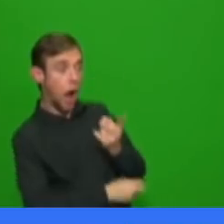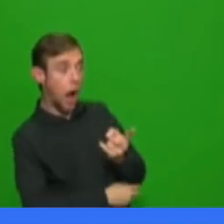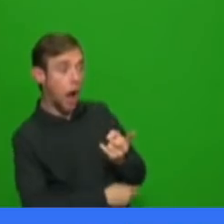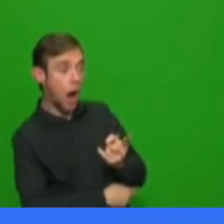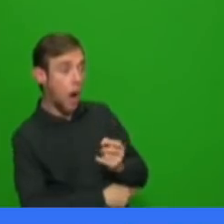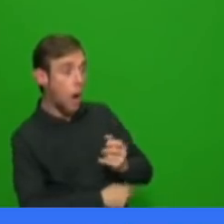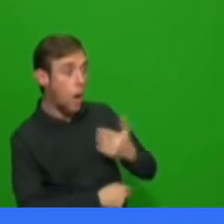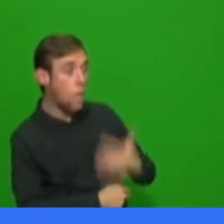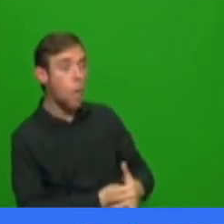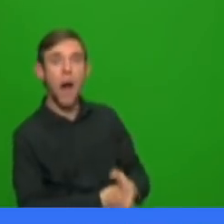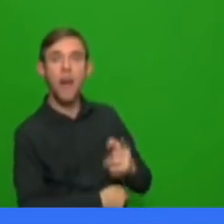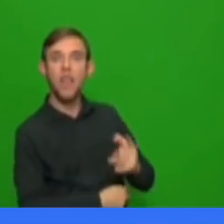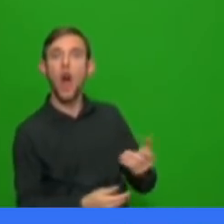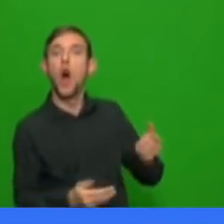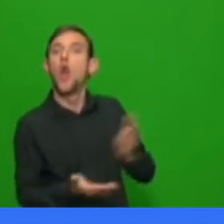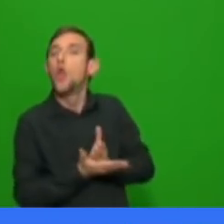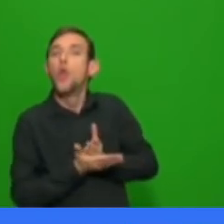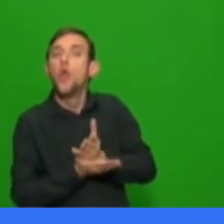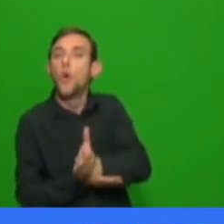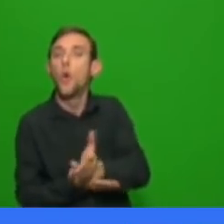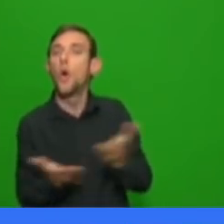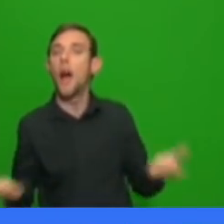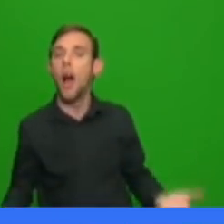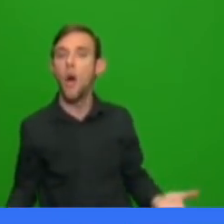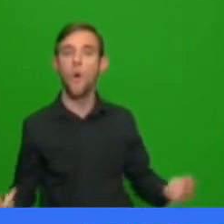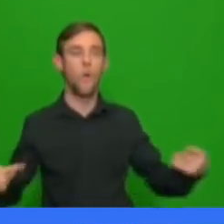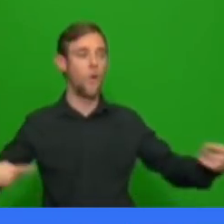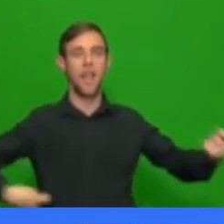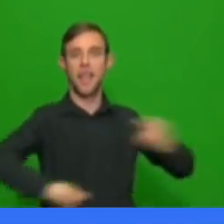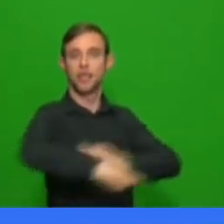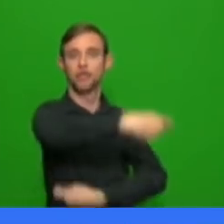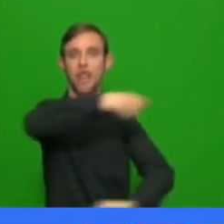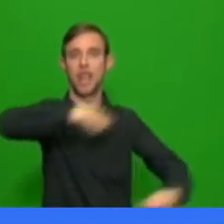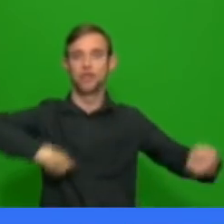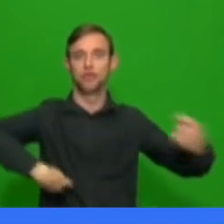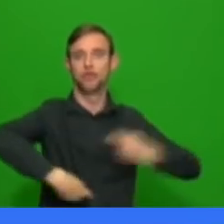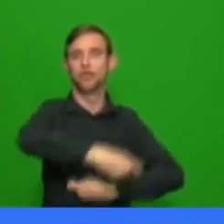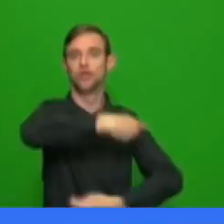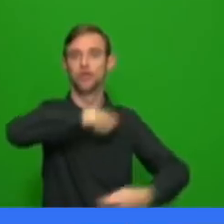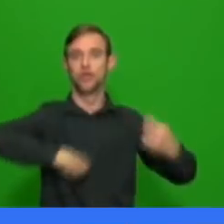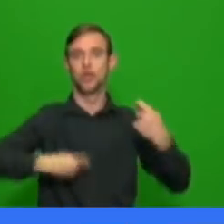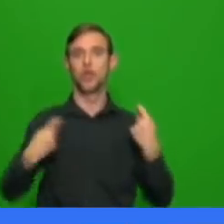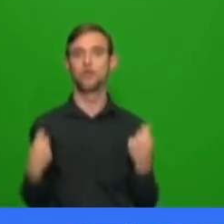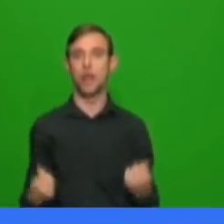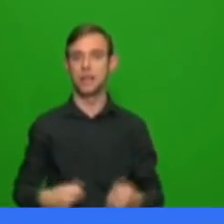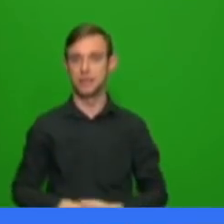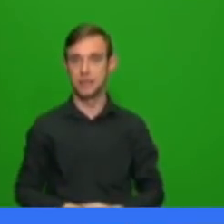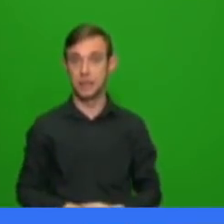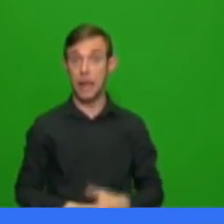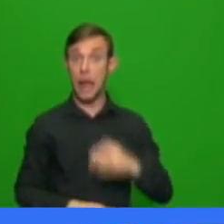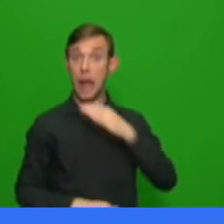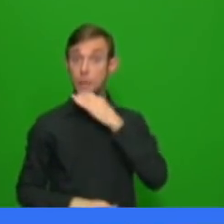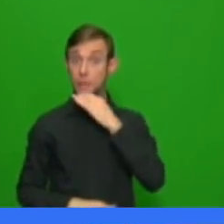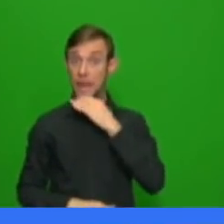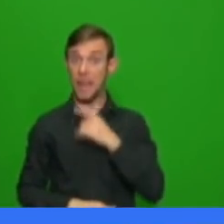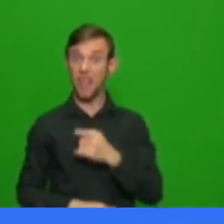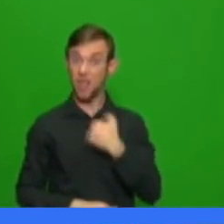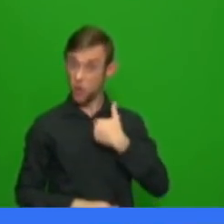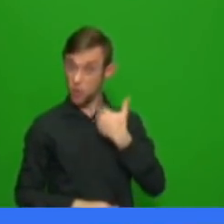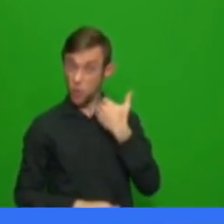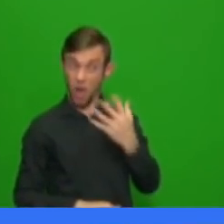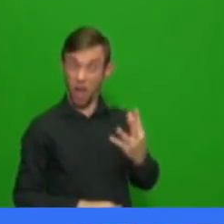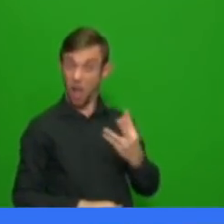through the exchange rate. You ask the question, is it symmetric? It is definitely not